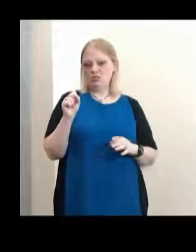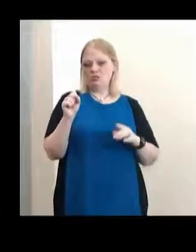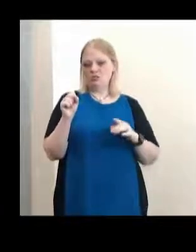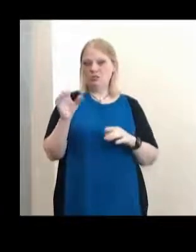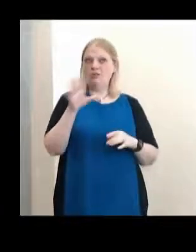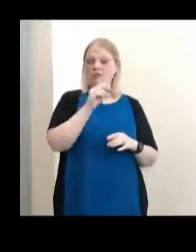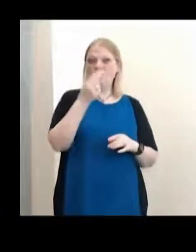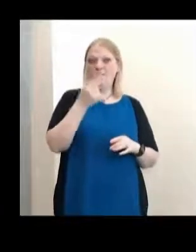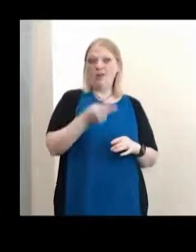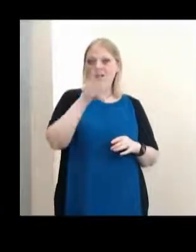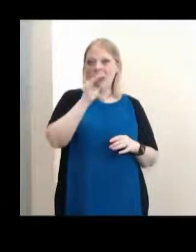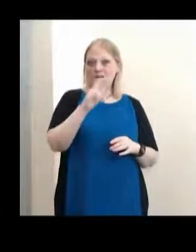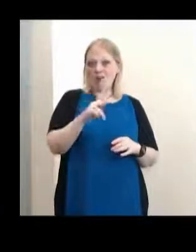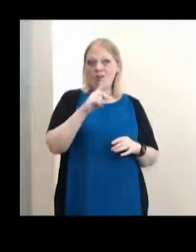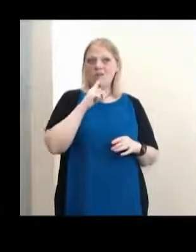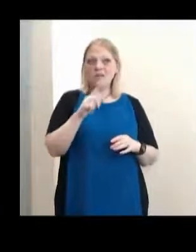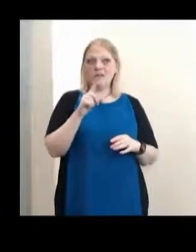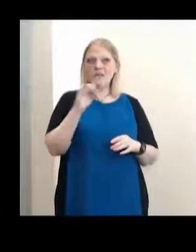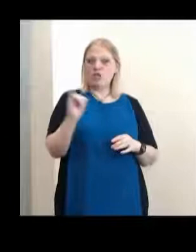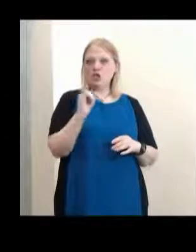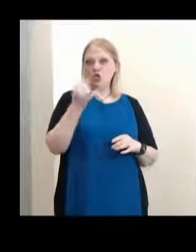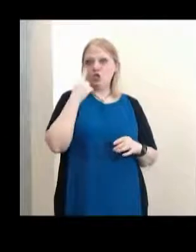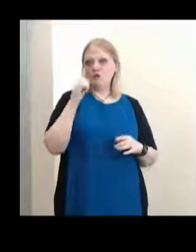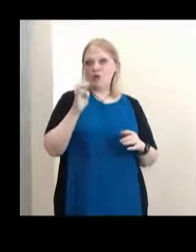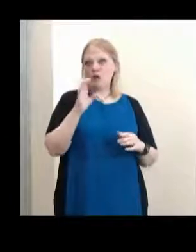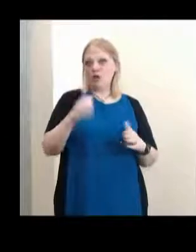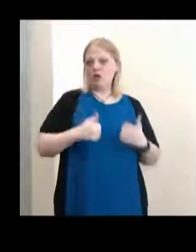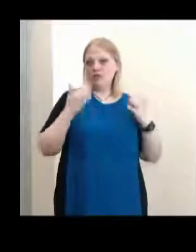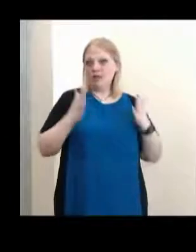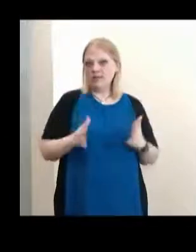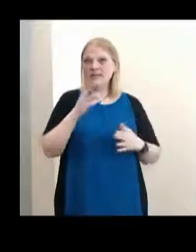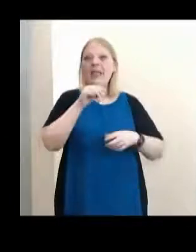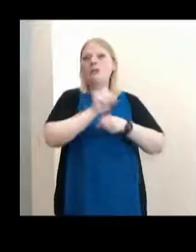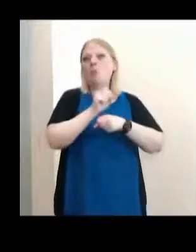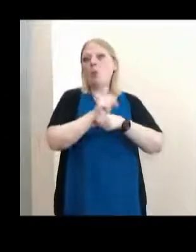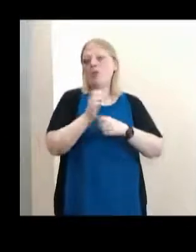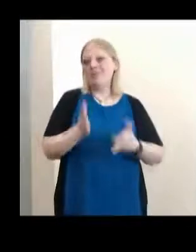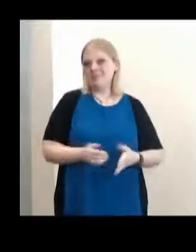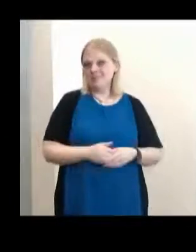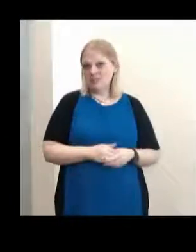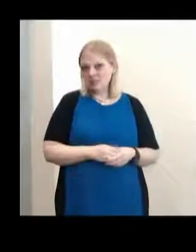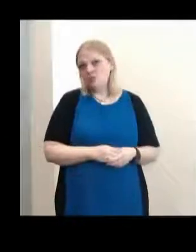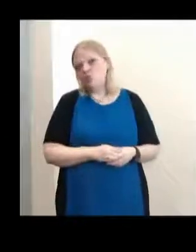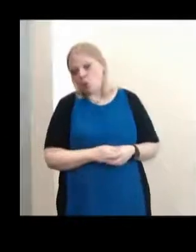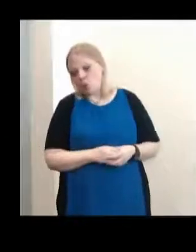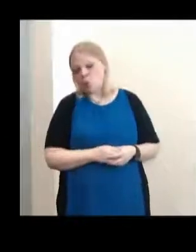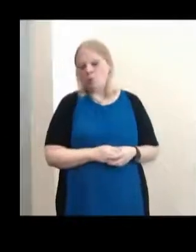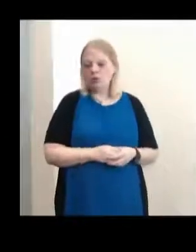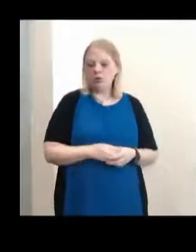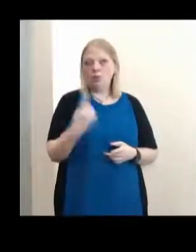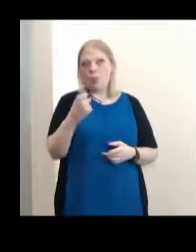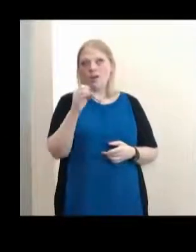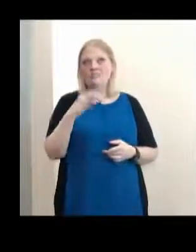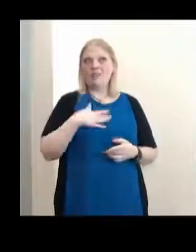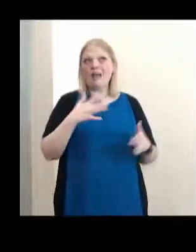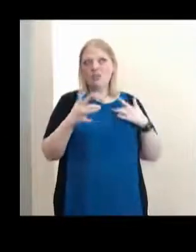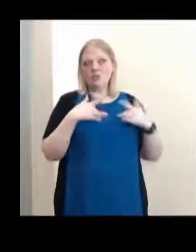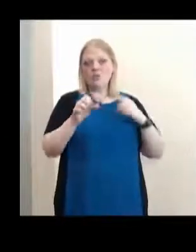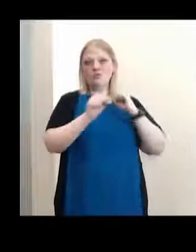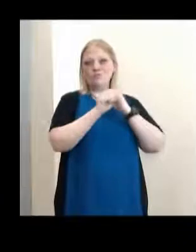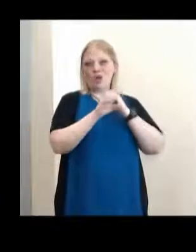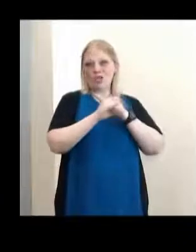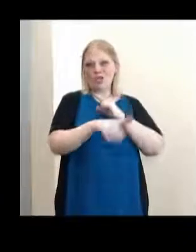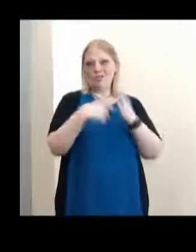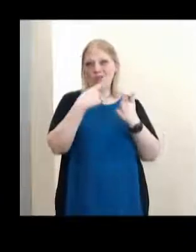health insurer for Erie County residents, Erie County employees. So one of my concerns also was marketing and the